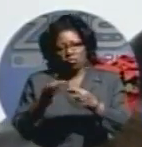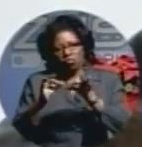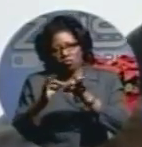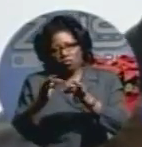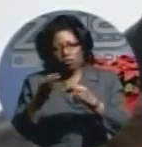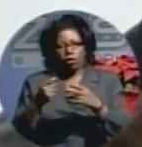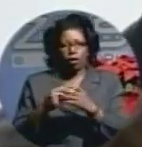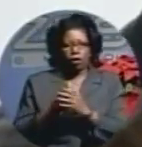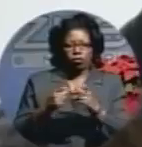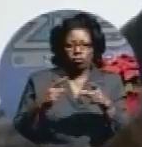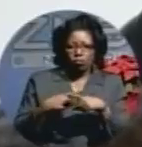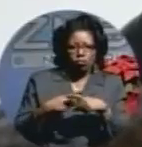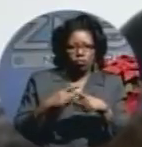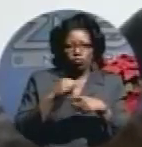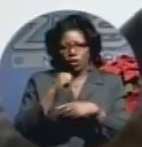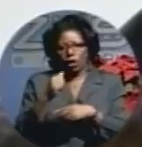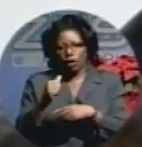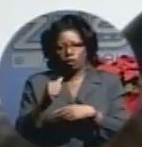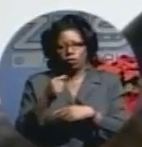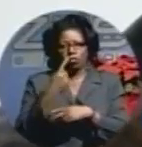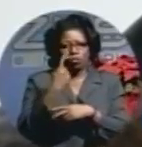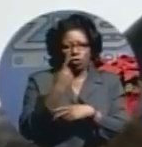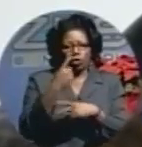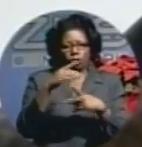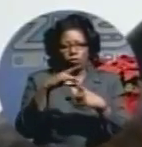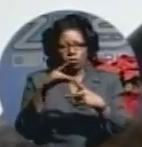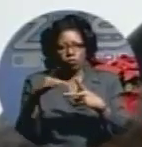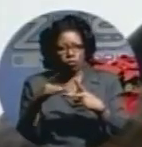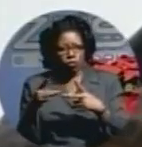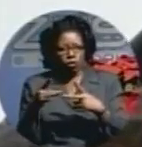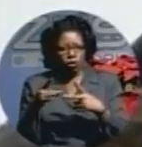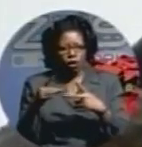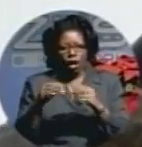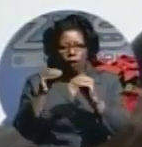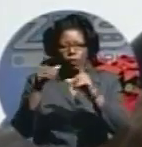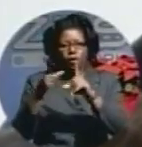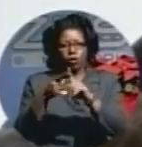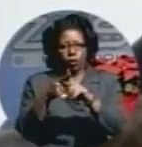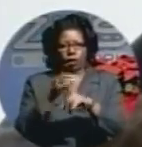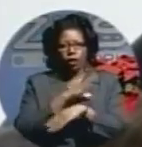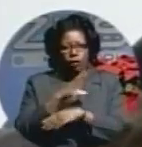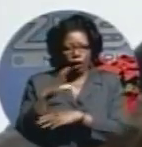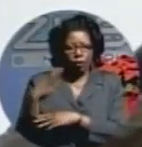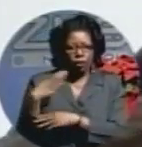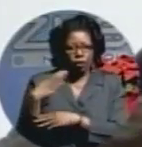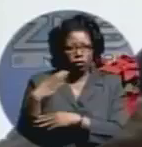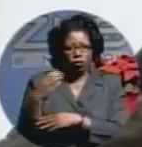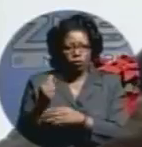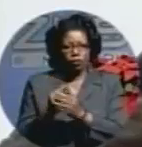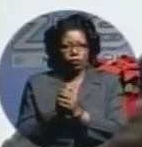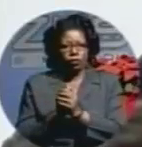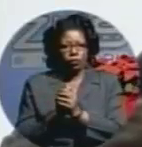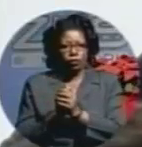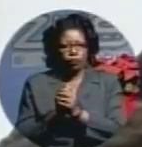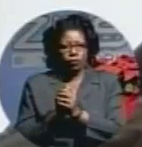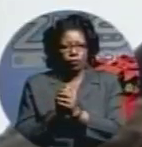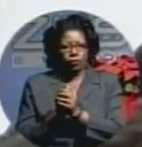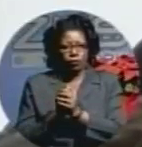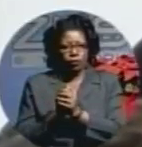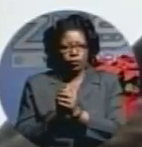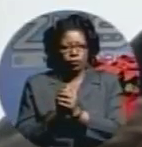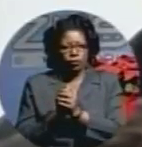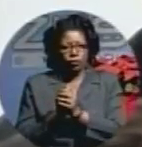not, there are two options that I will be putting to the cabinet, and I will then